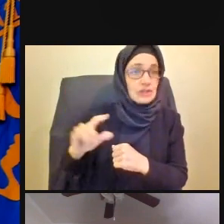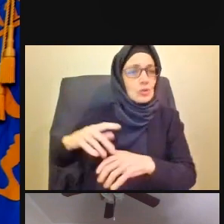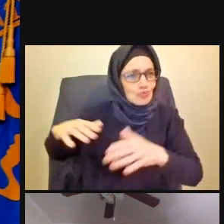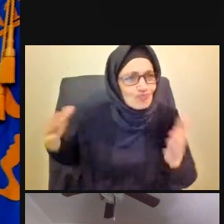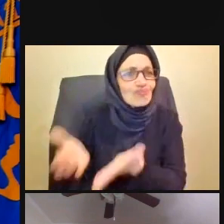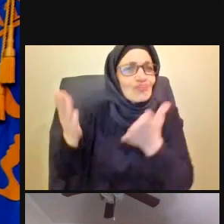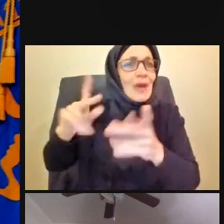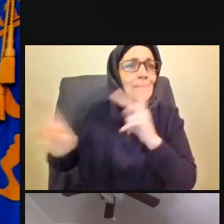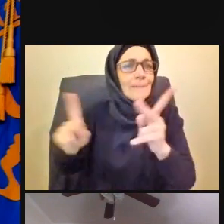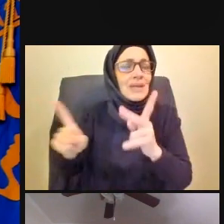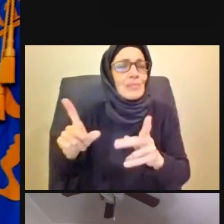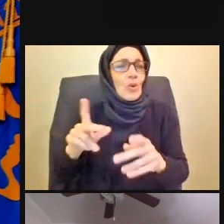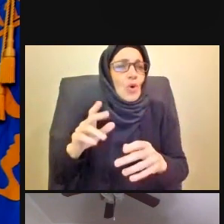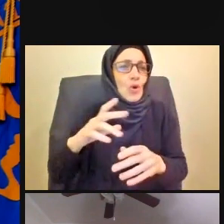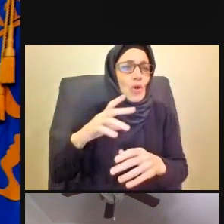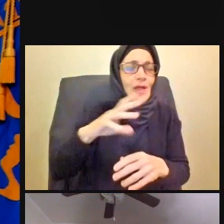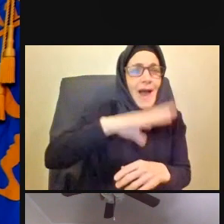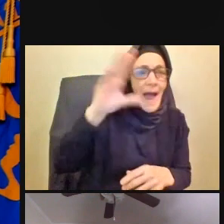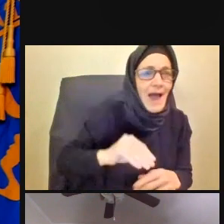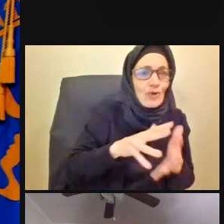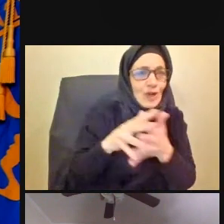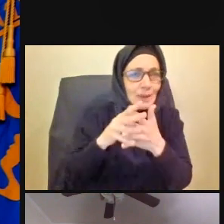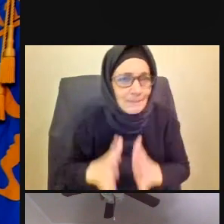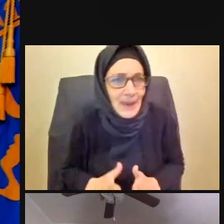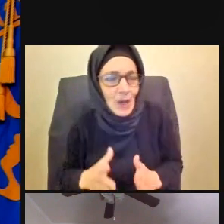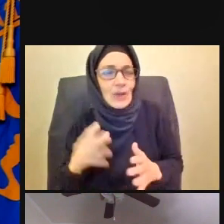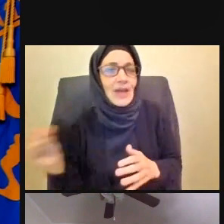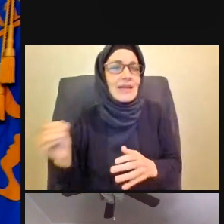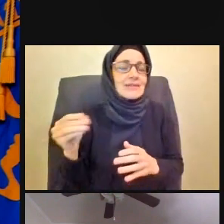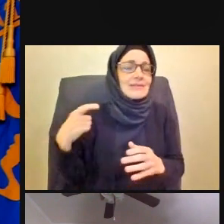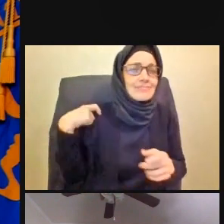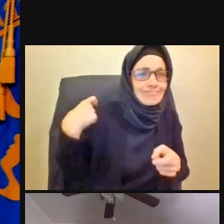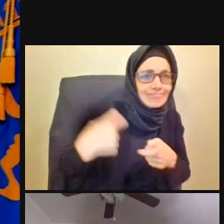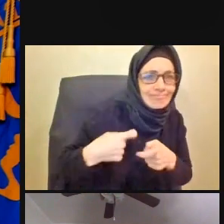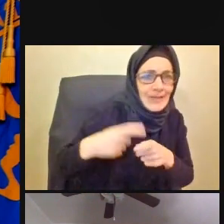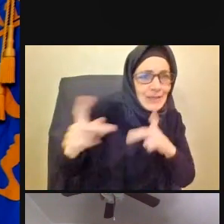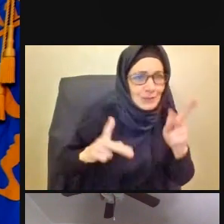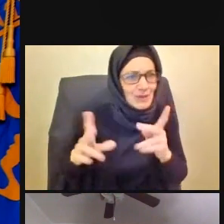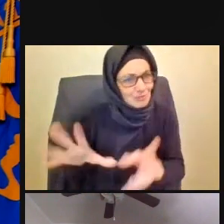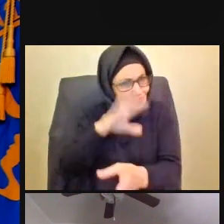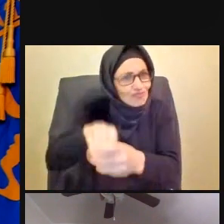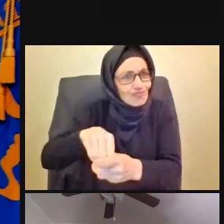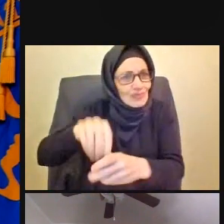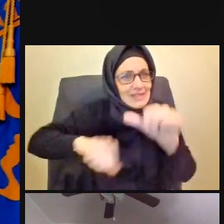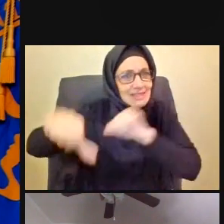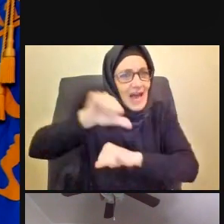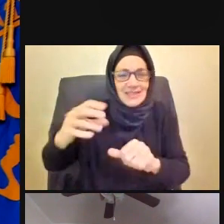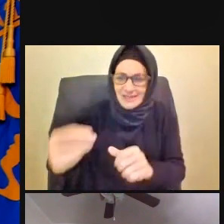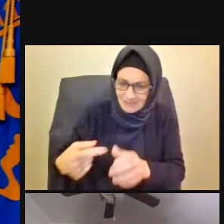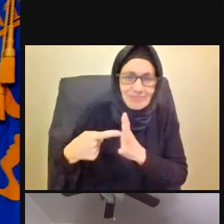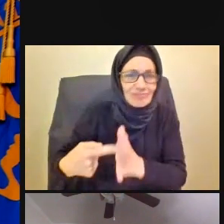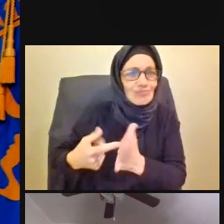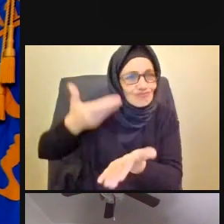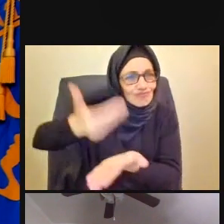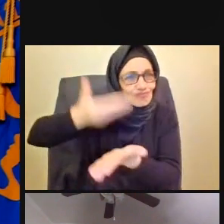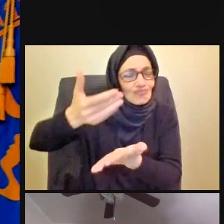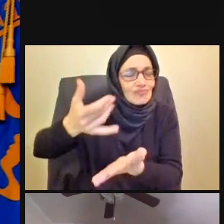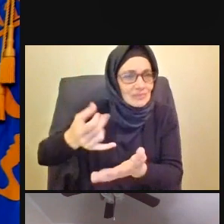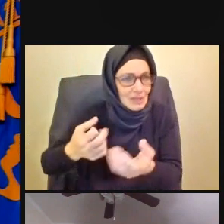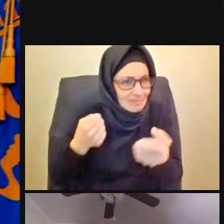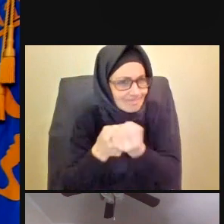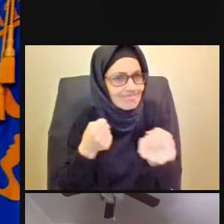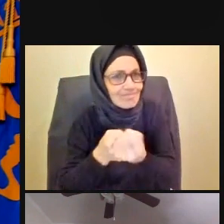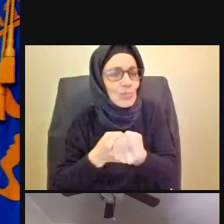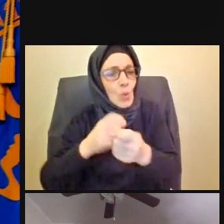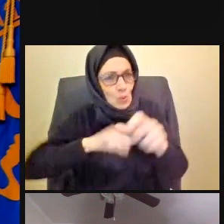to be able to show the example of the credibility of the scientific process among minorities. I agree with you